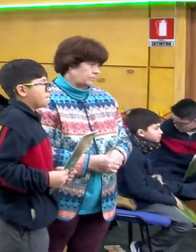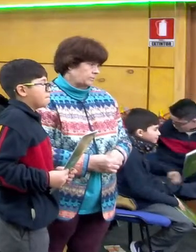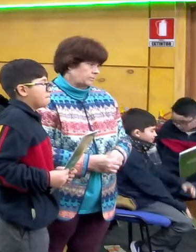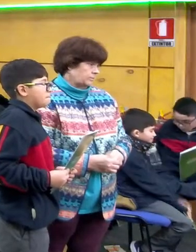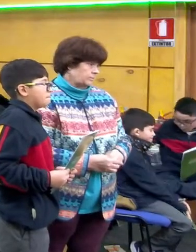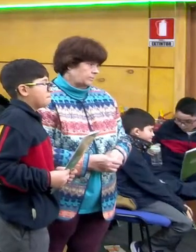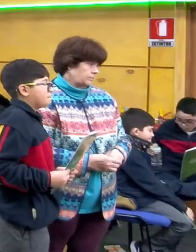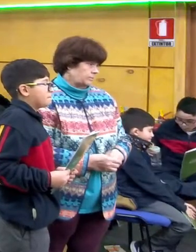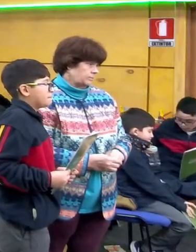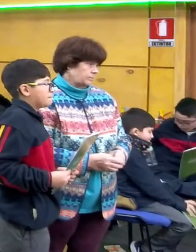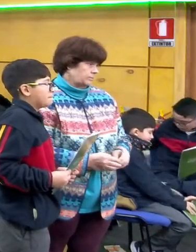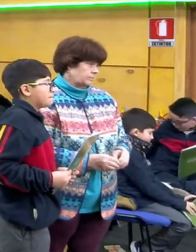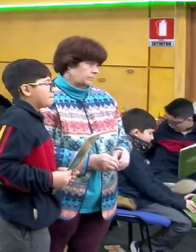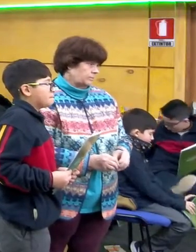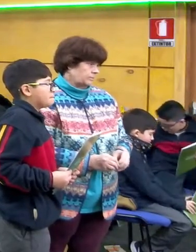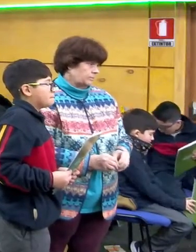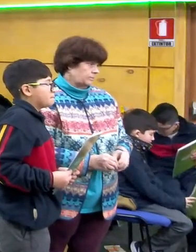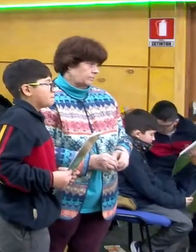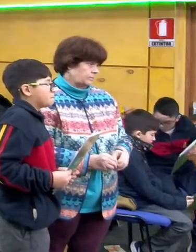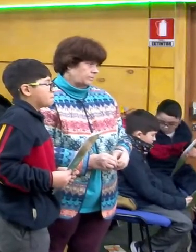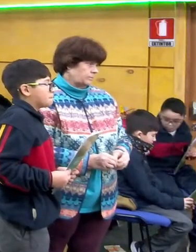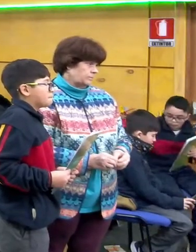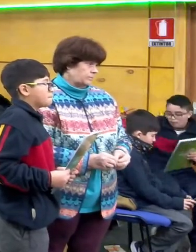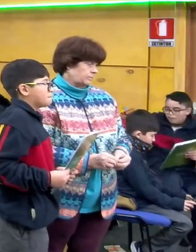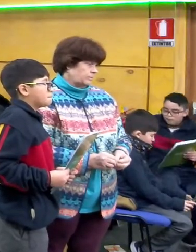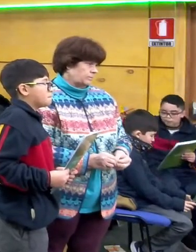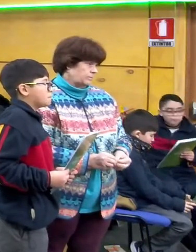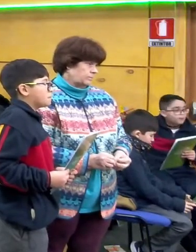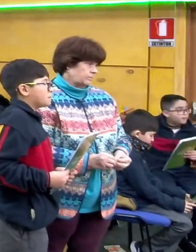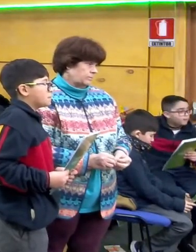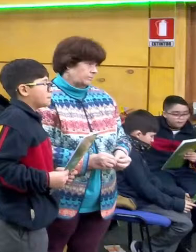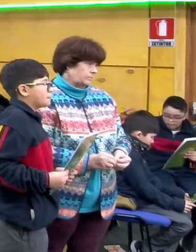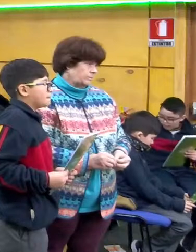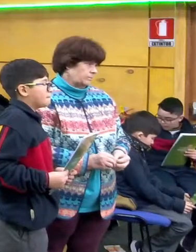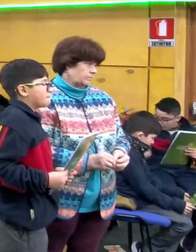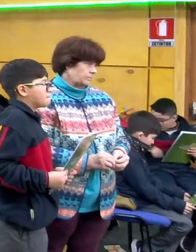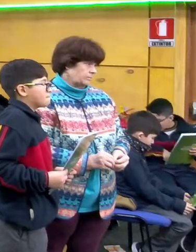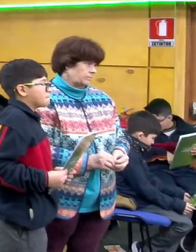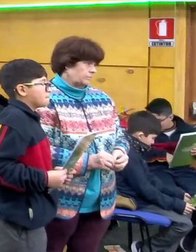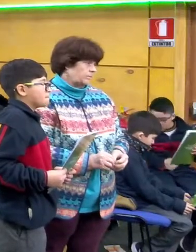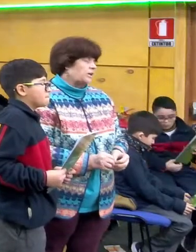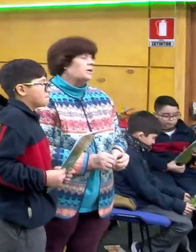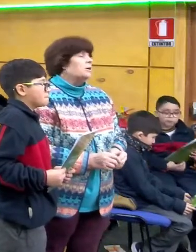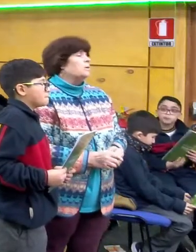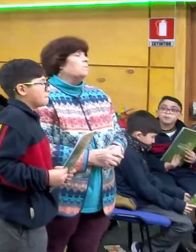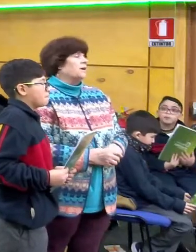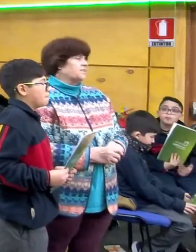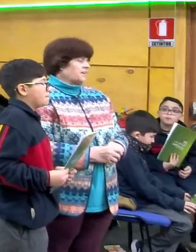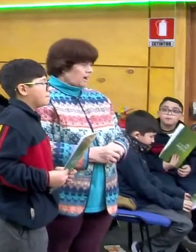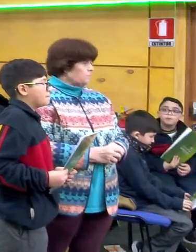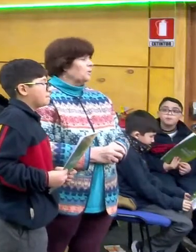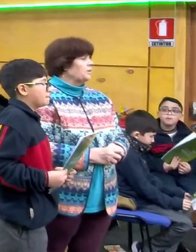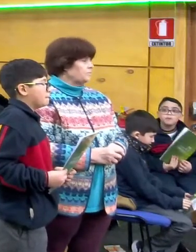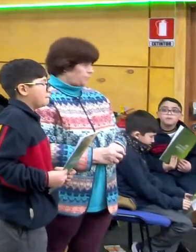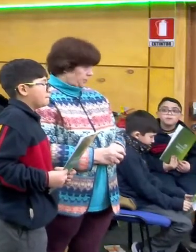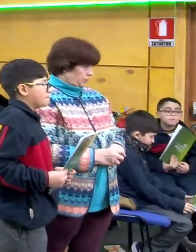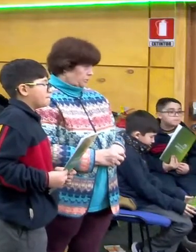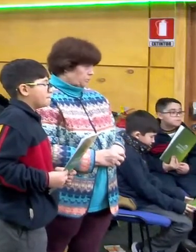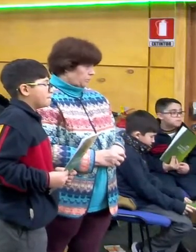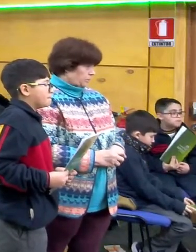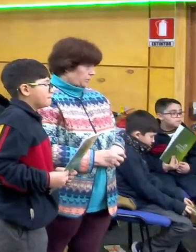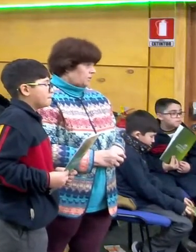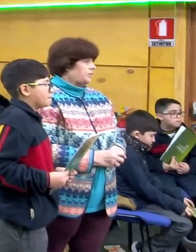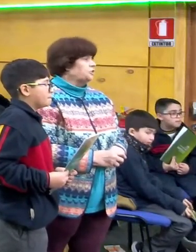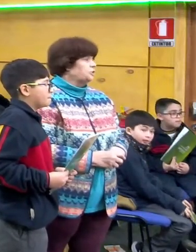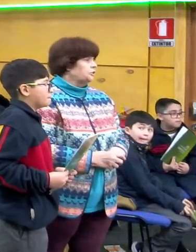are they allowed to appear like reading on the video, or do they have to learn it by heart? By the time they're on the